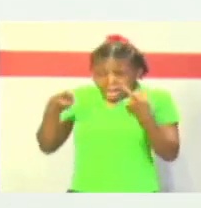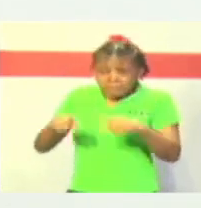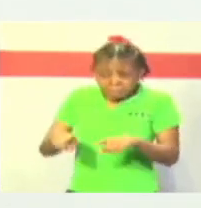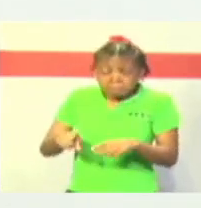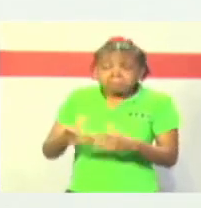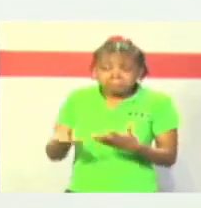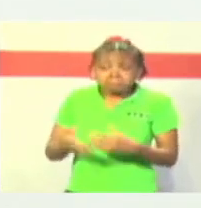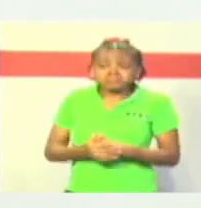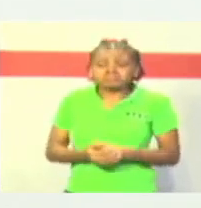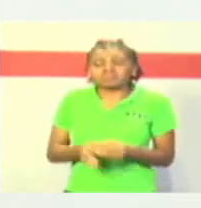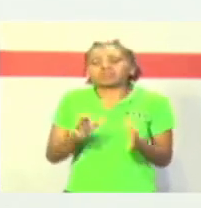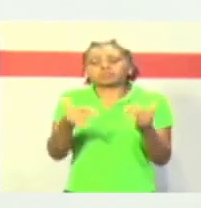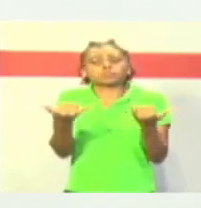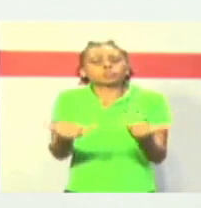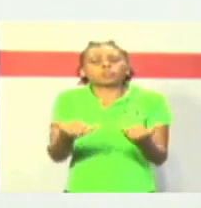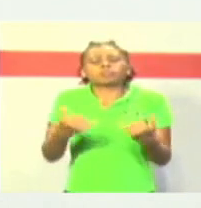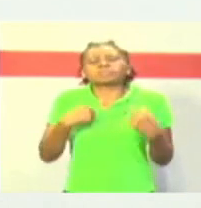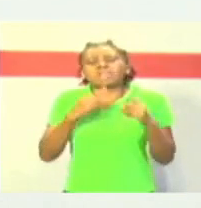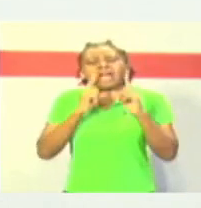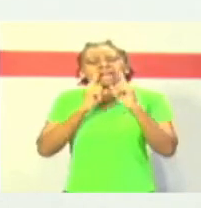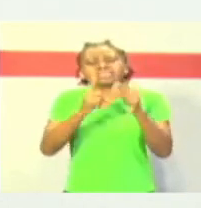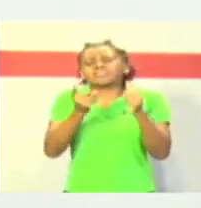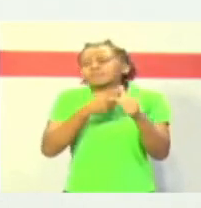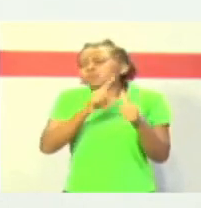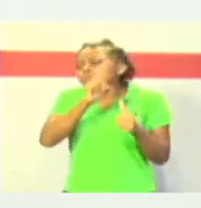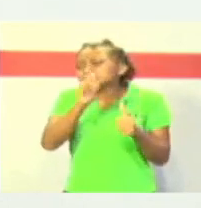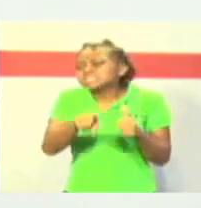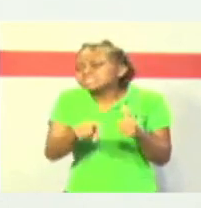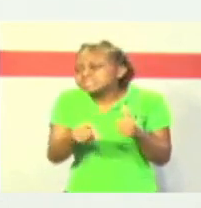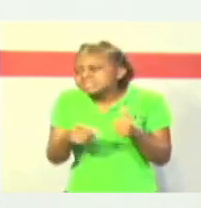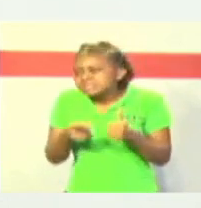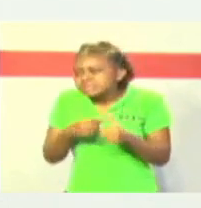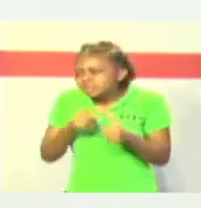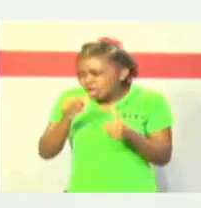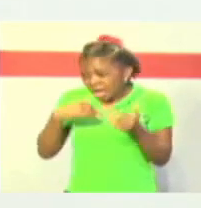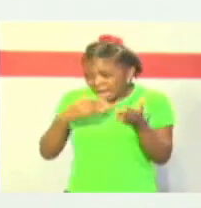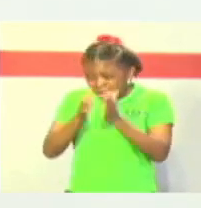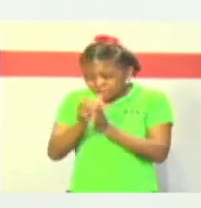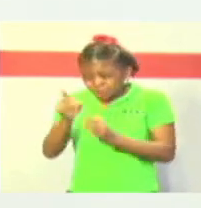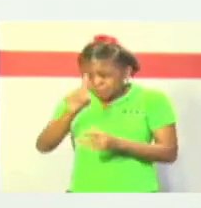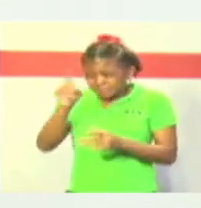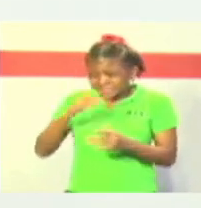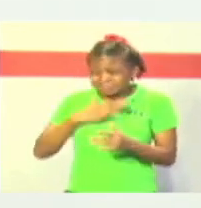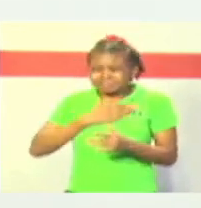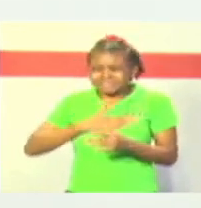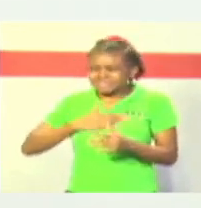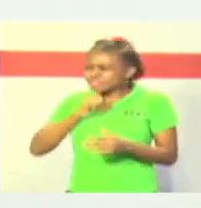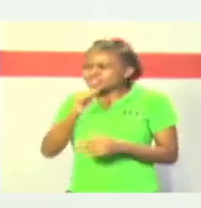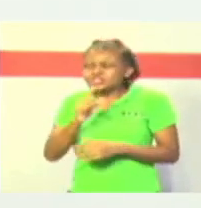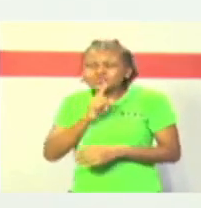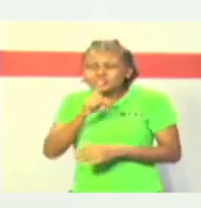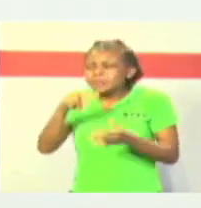vaccinated group? To operate as a vaccinated group. Hello? If I could get clarity on that?